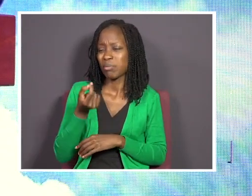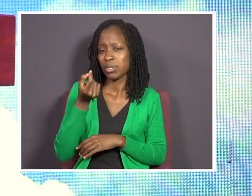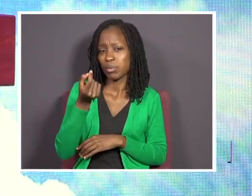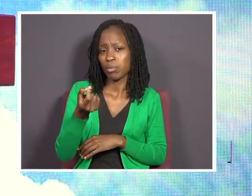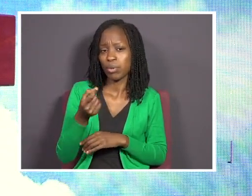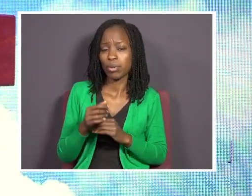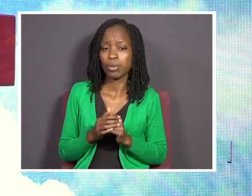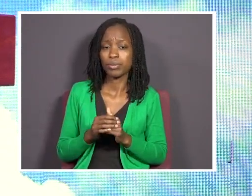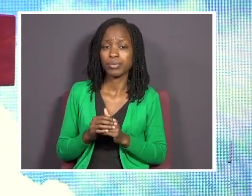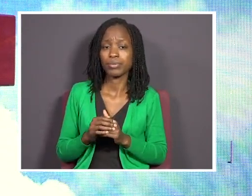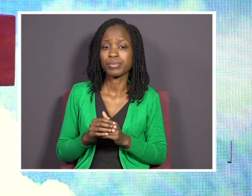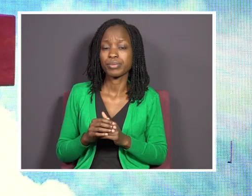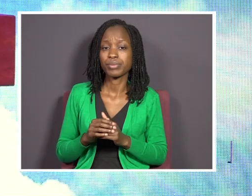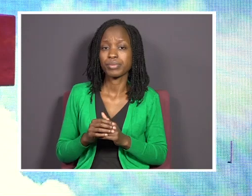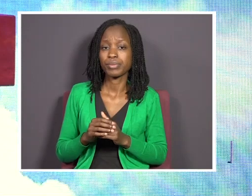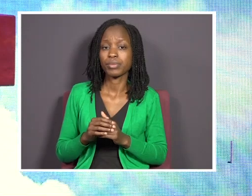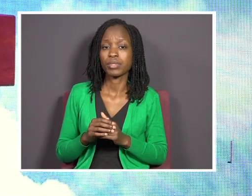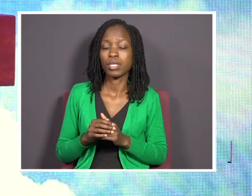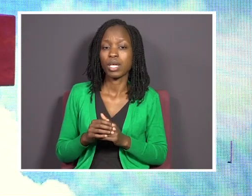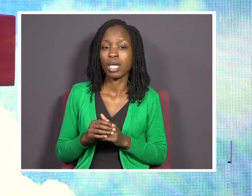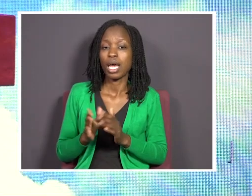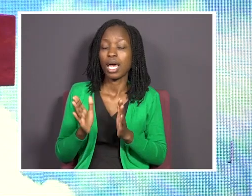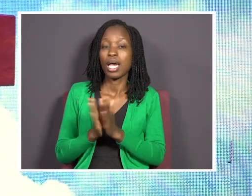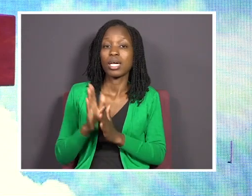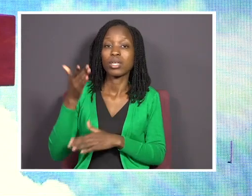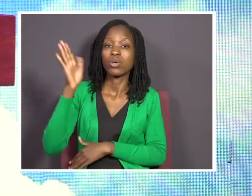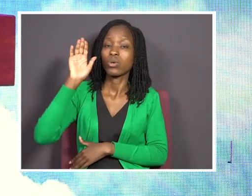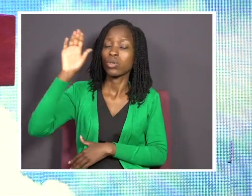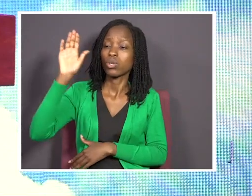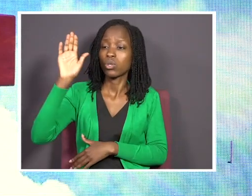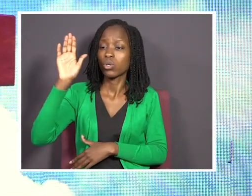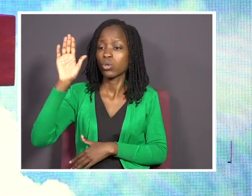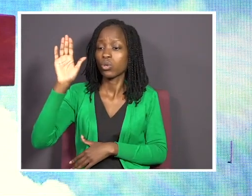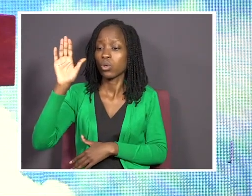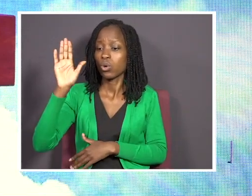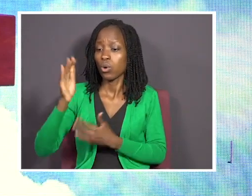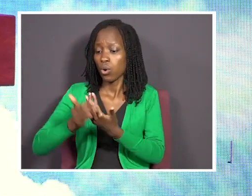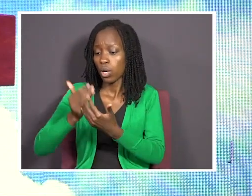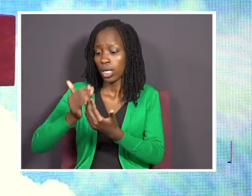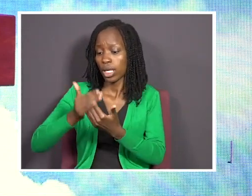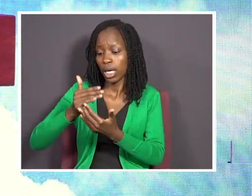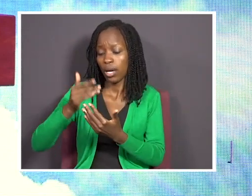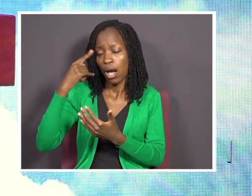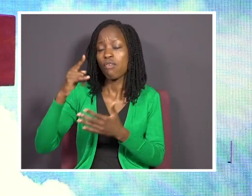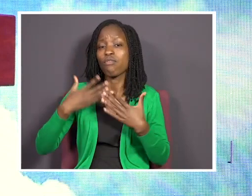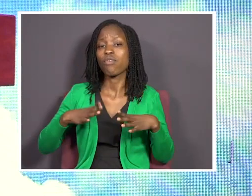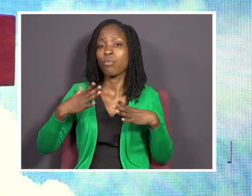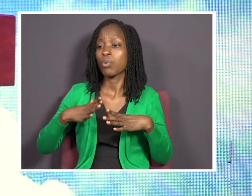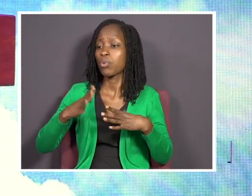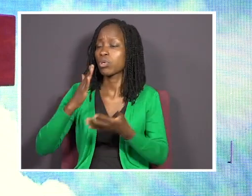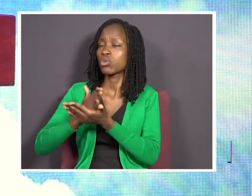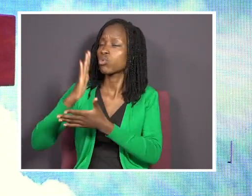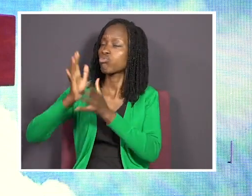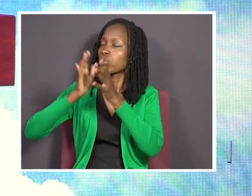or human beings are so small, and yet God, you are mindful of them despite your great power.